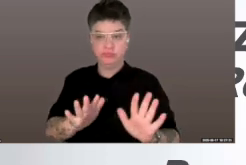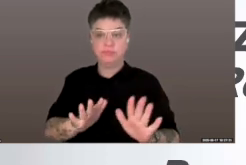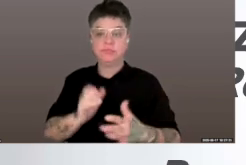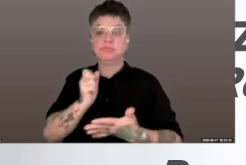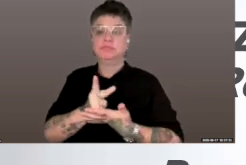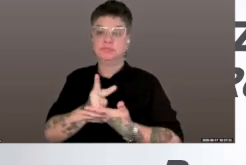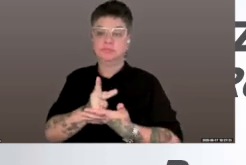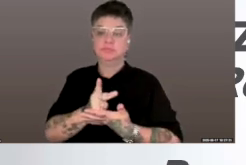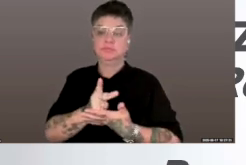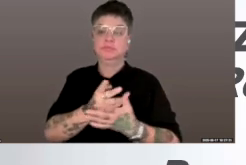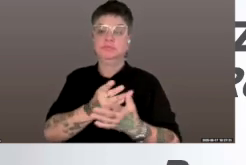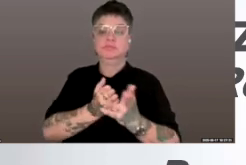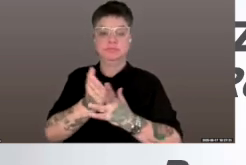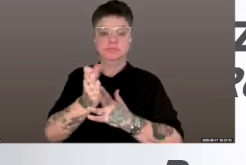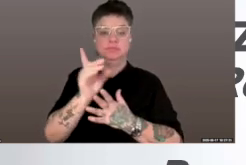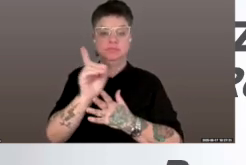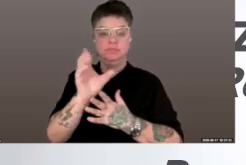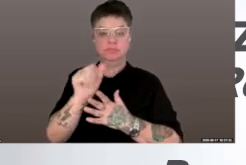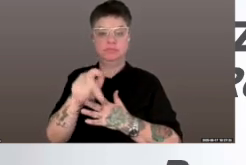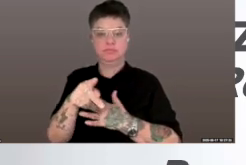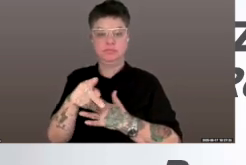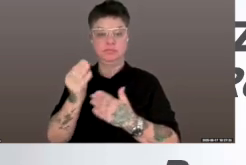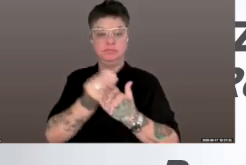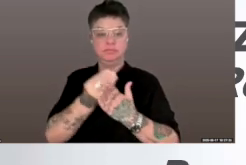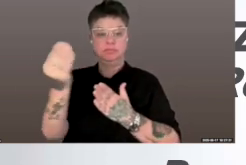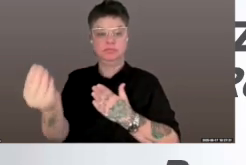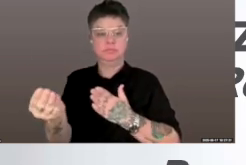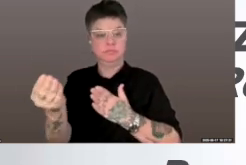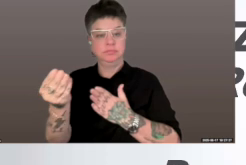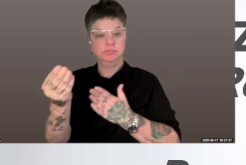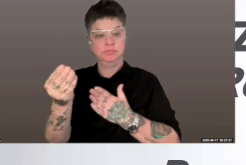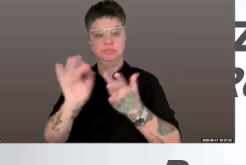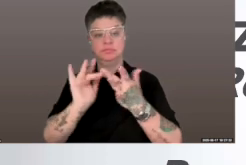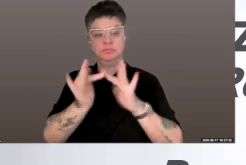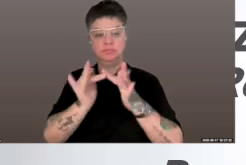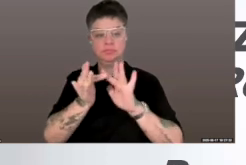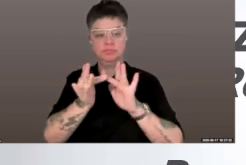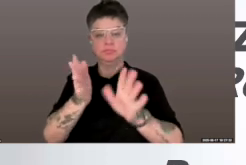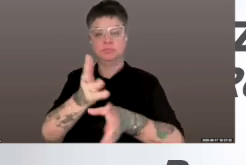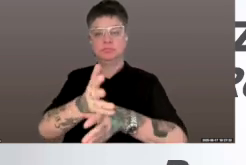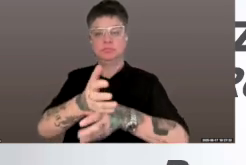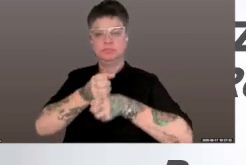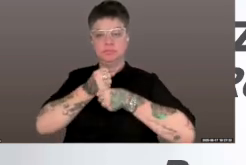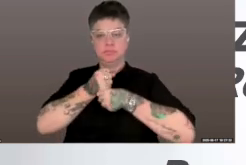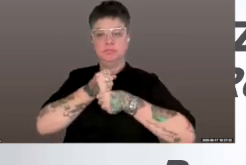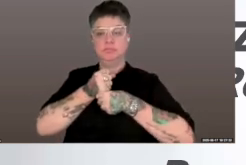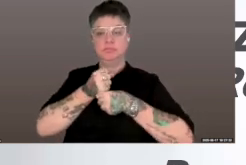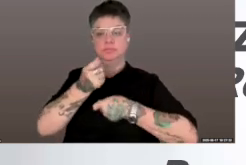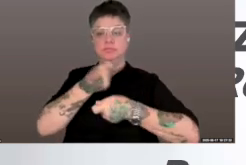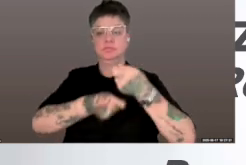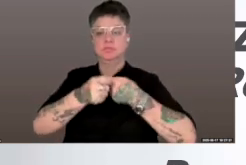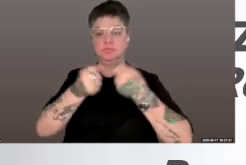but I will do my best to speak clearly and repeat some concepts and